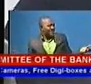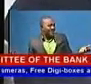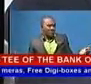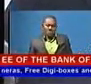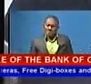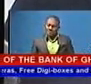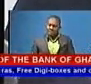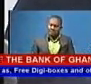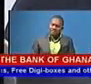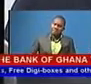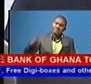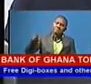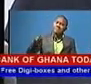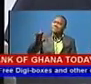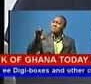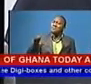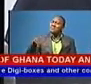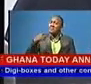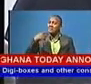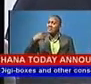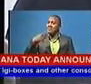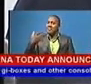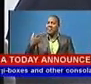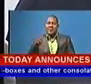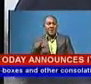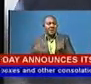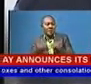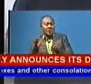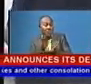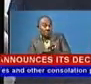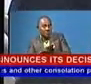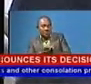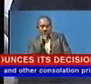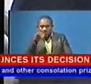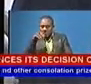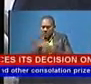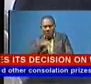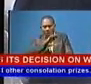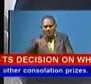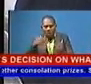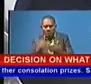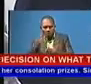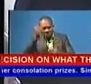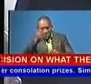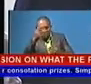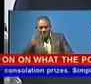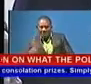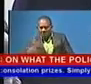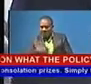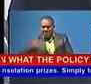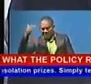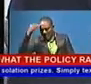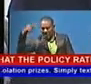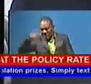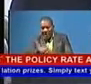indicated what we were saying, that he says the further and better particulars does not contain all the information that we are certain it